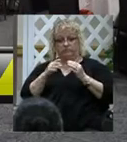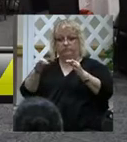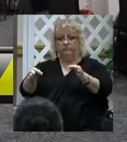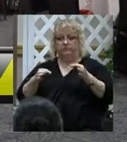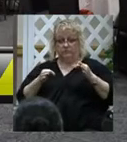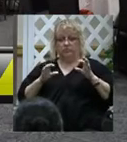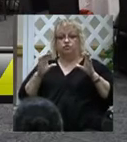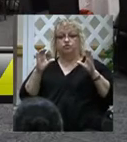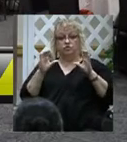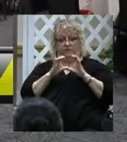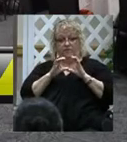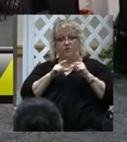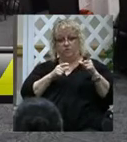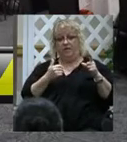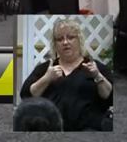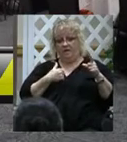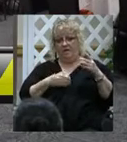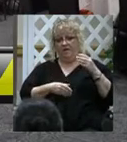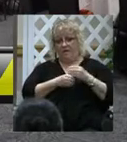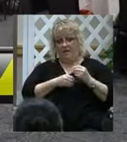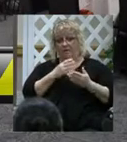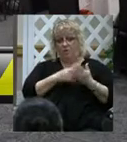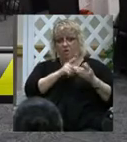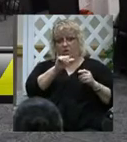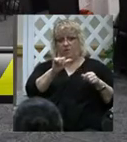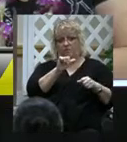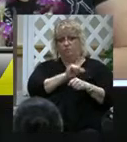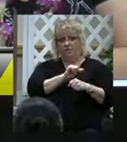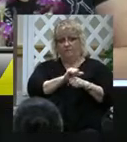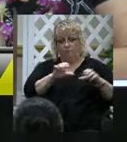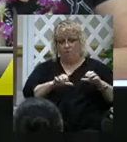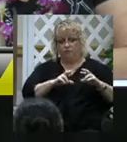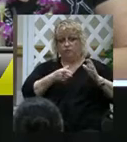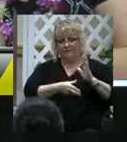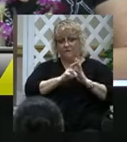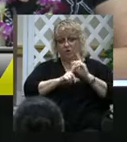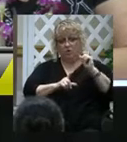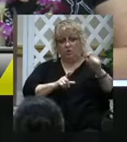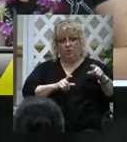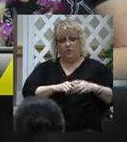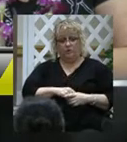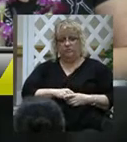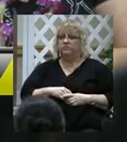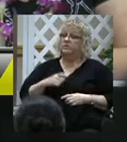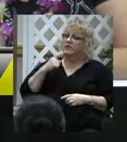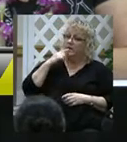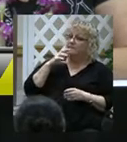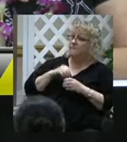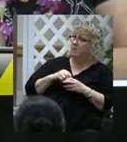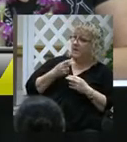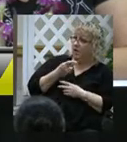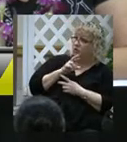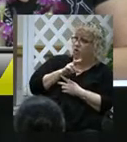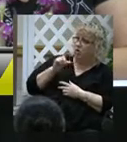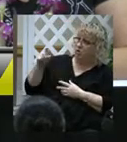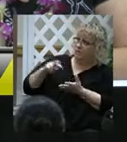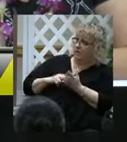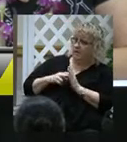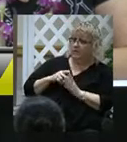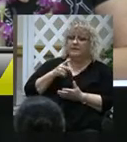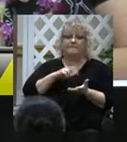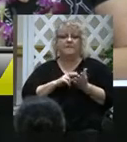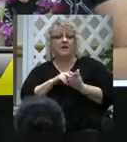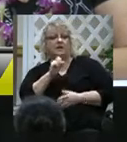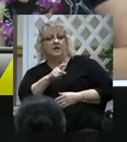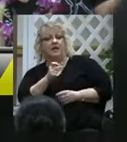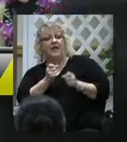the state, do they also have that as part of their performance review? As part of human resources, you mean? So I